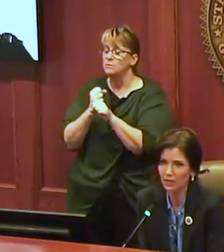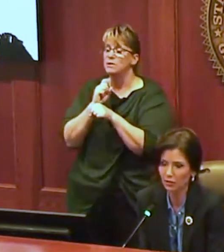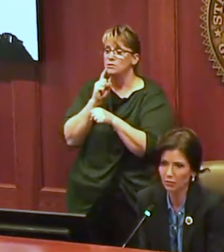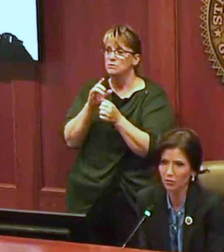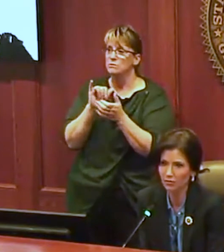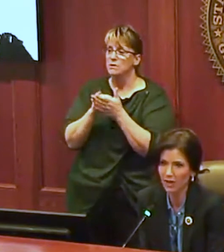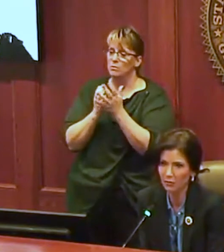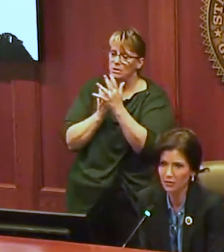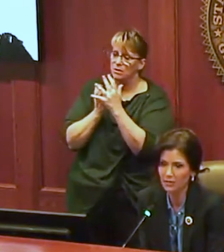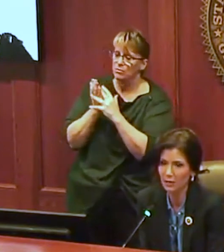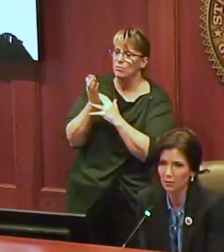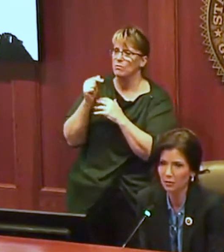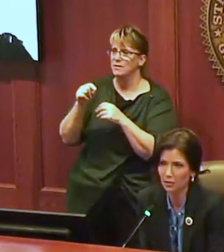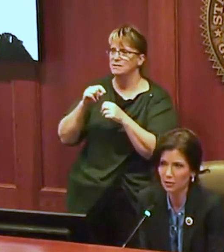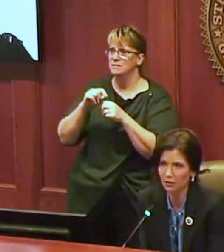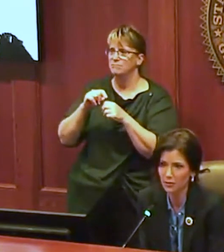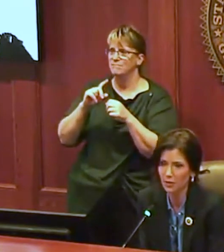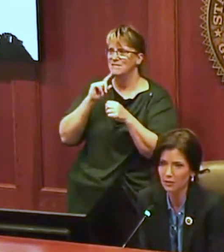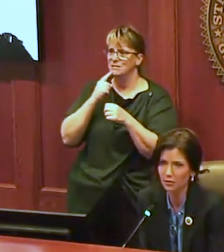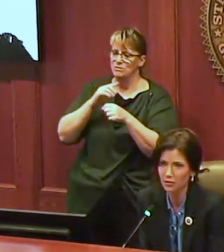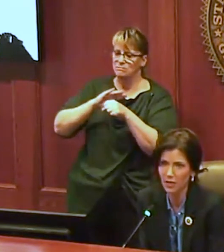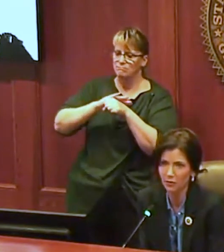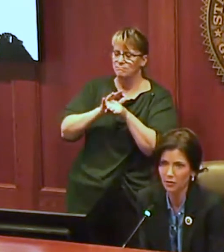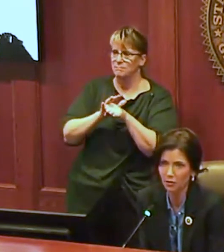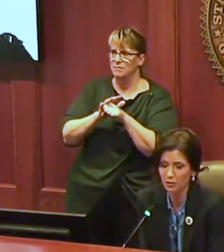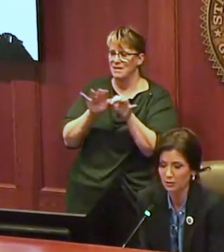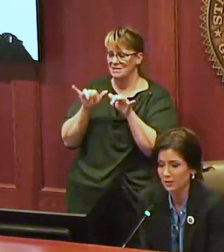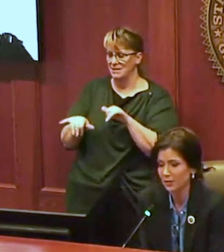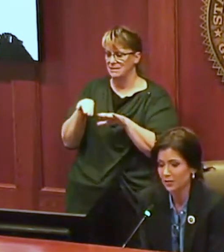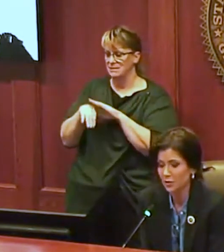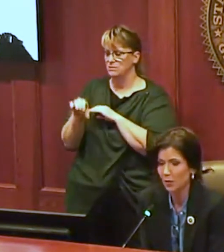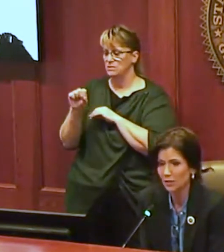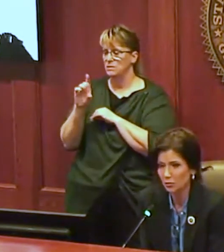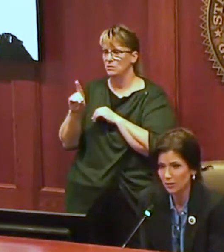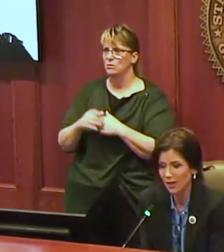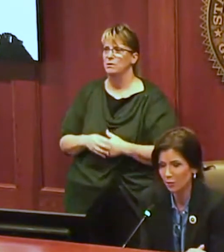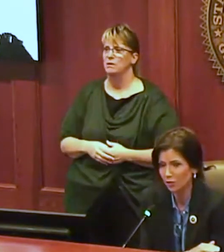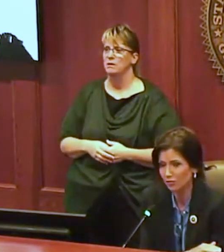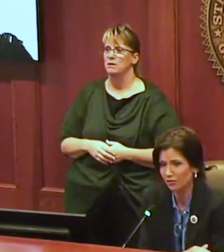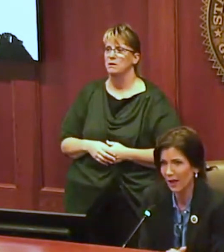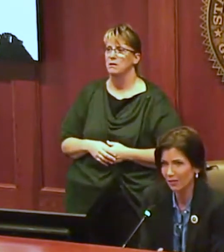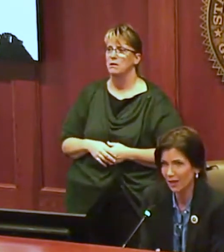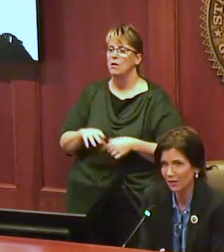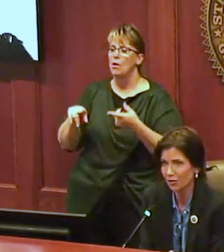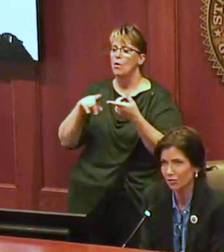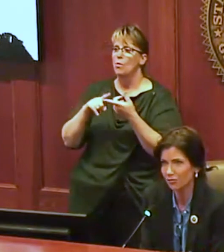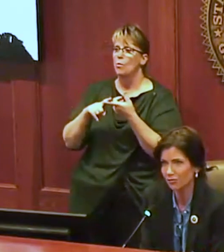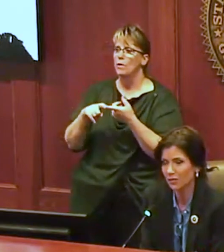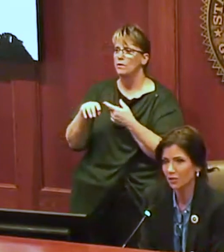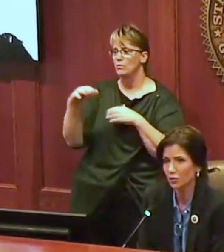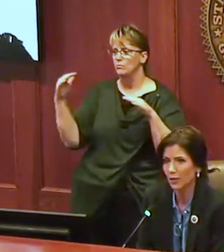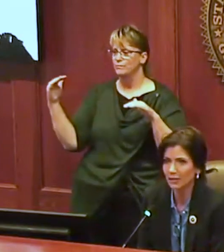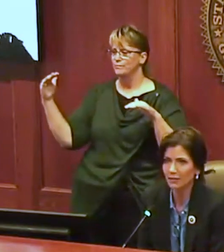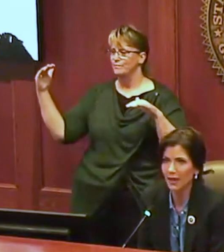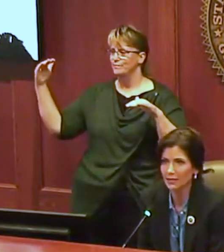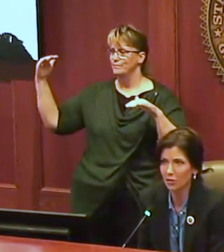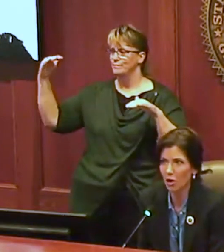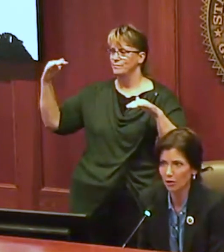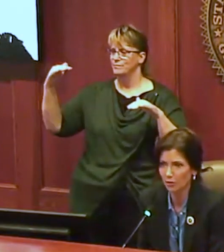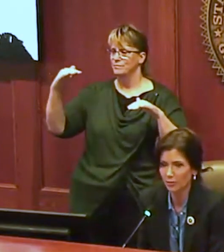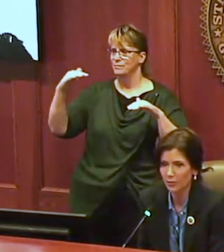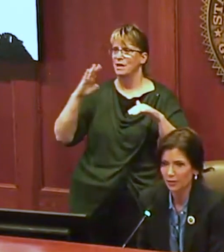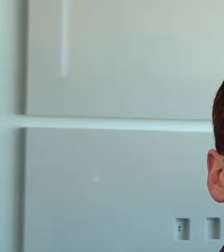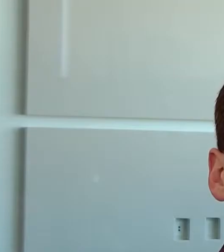that we're getting through the virus time period it'll spend here in South Dakota. So by doing that, when you flatten that curve, you make it